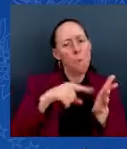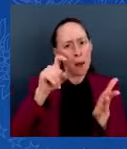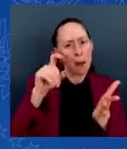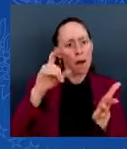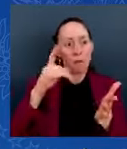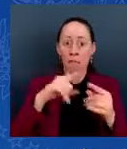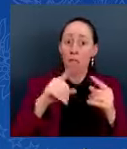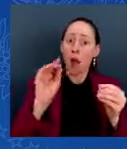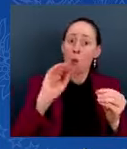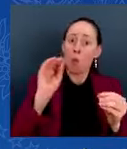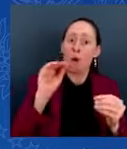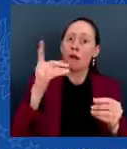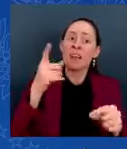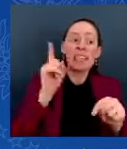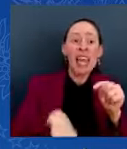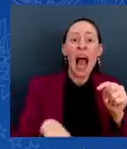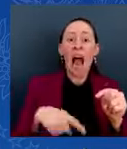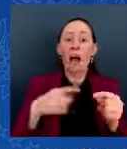it. Look,